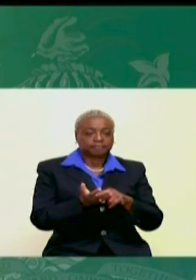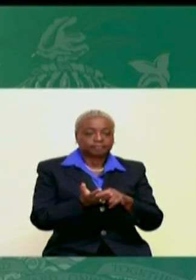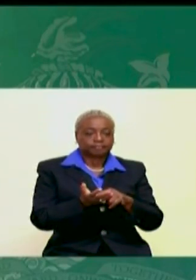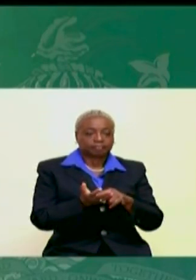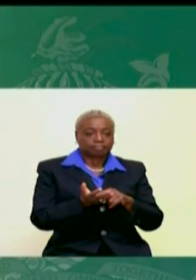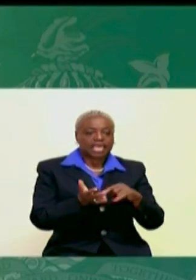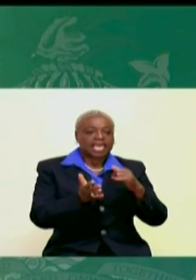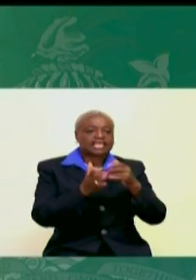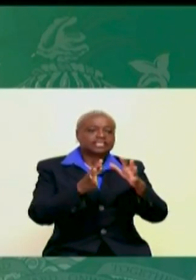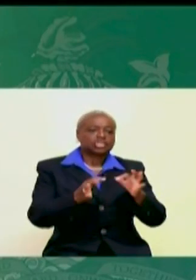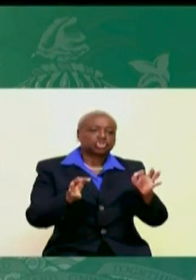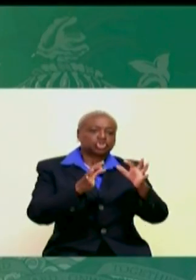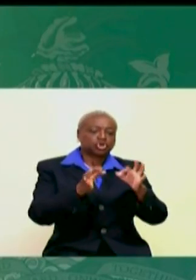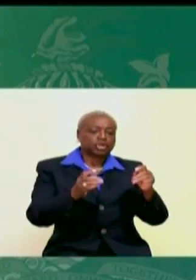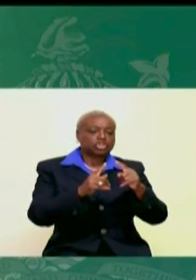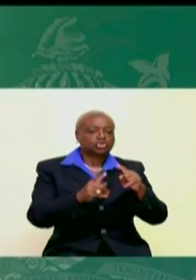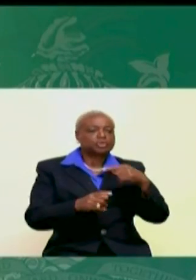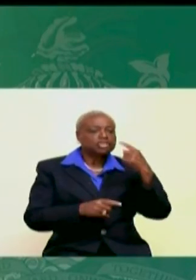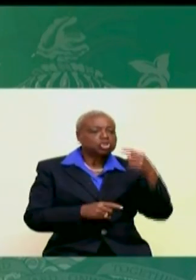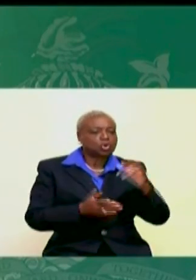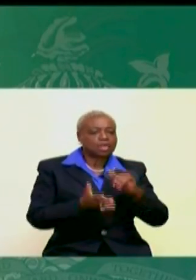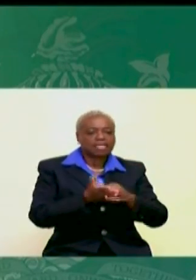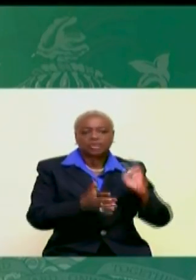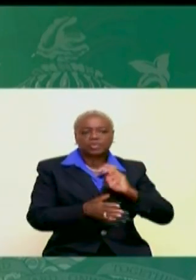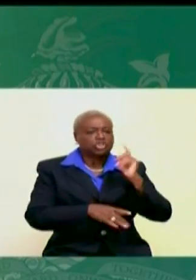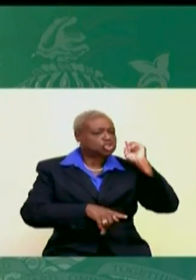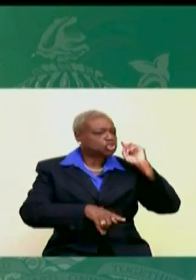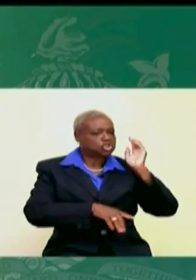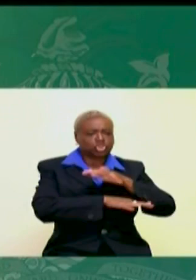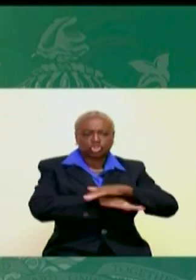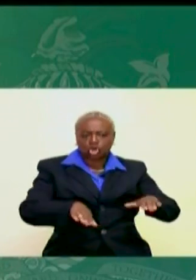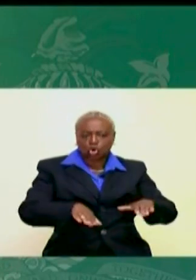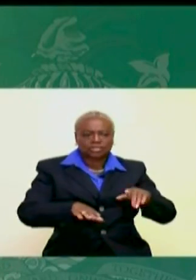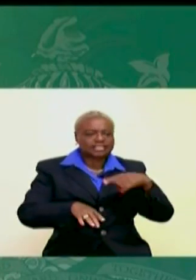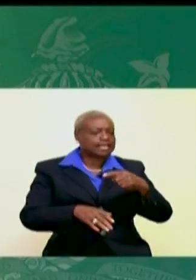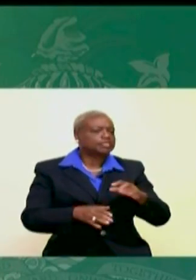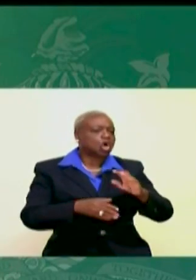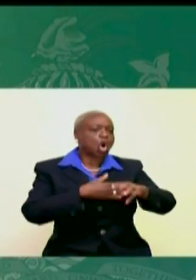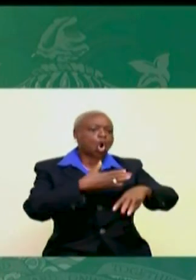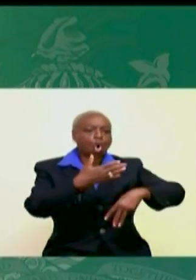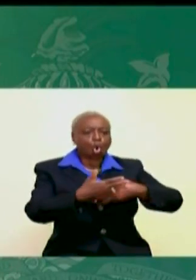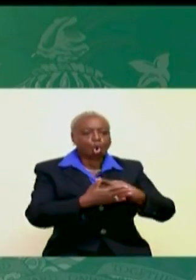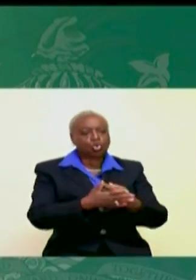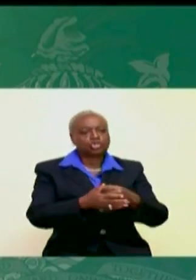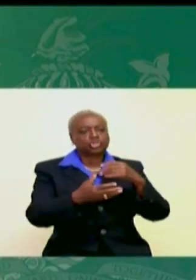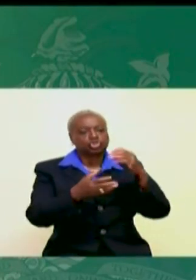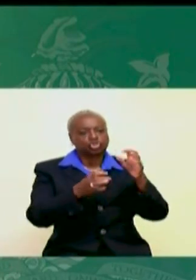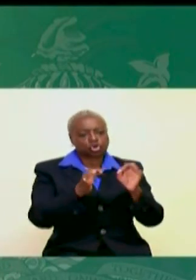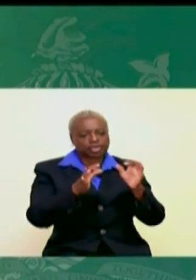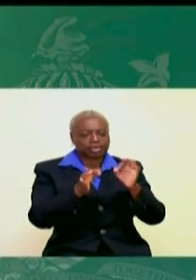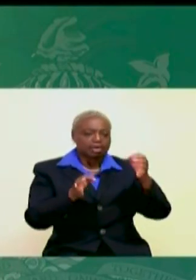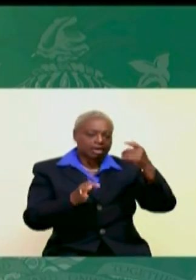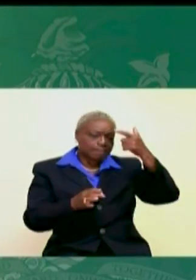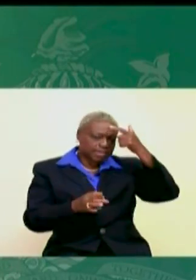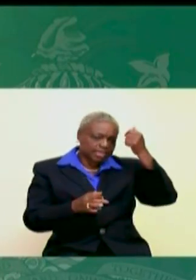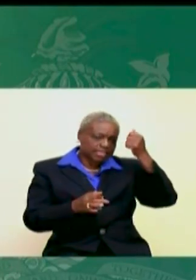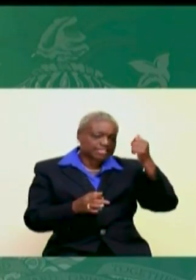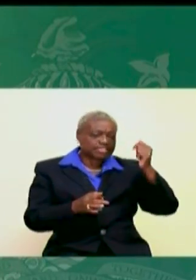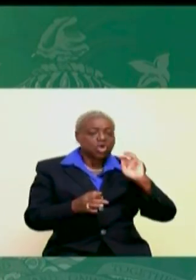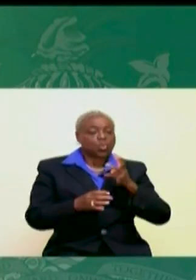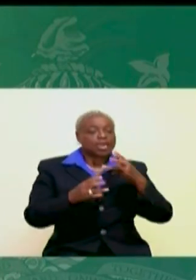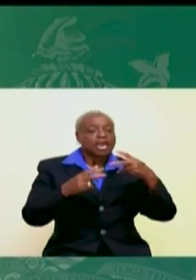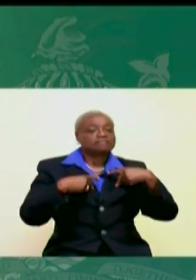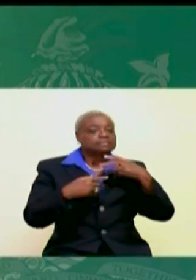It's a story to be told that we don't tell the whole story because we have some who would look at